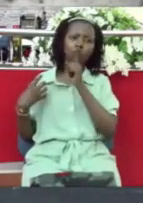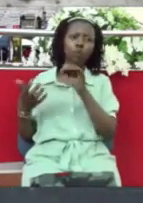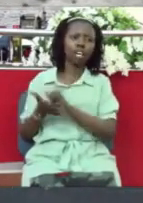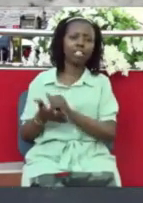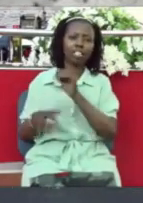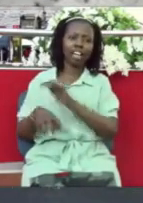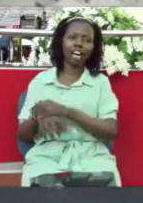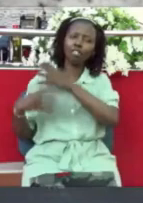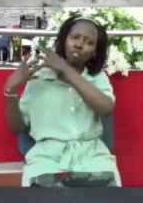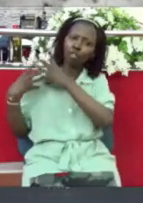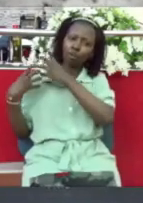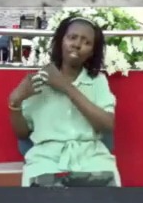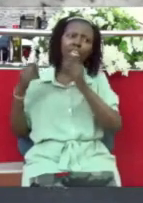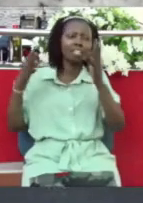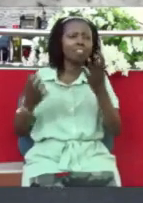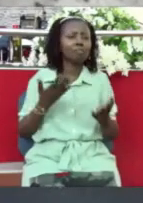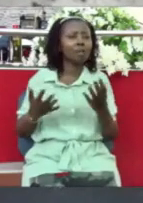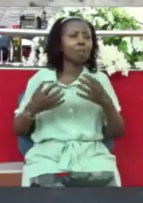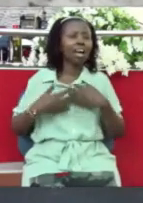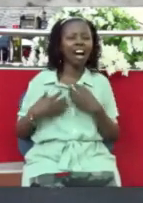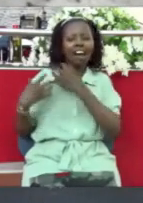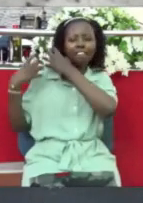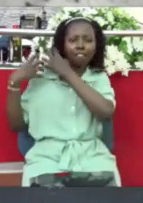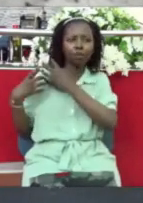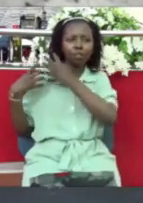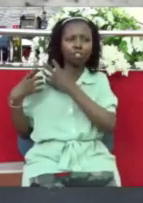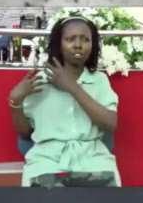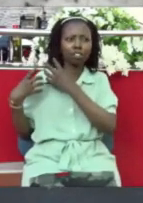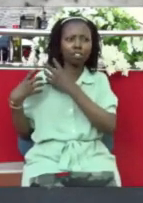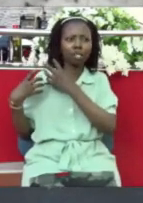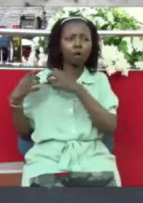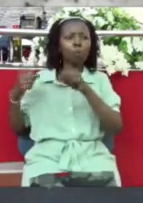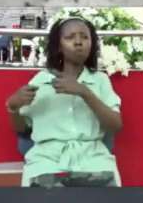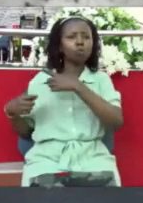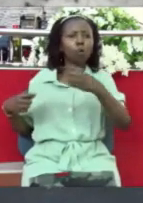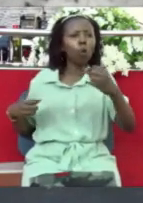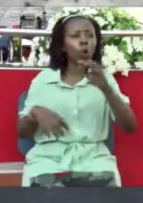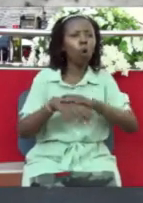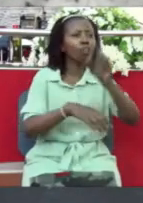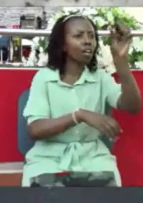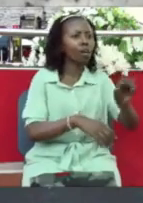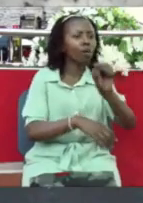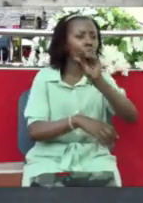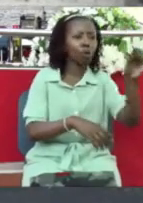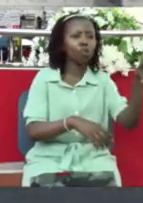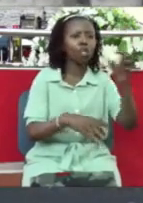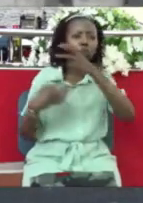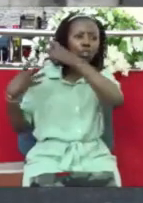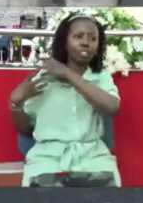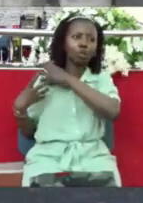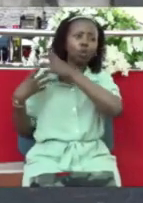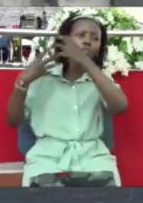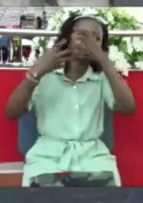pale ndio niwekelewe? Na kama niko na mzigo. And if I have a load. Si niende Calvary nitolewe mzigo. Why don't I go to Calvary? Because